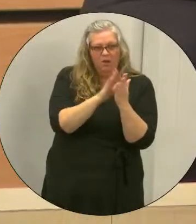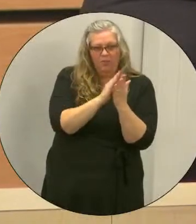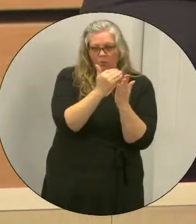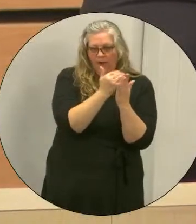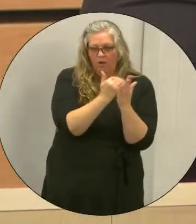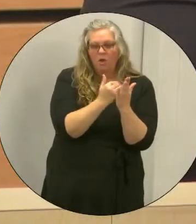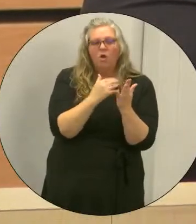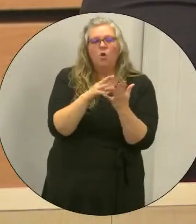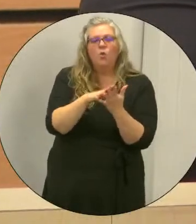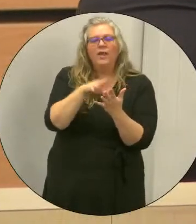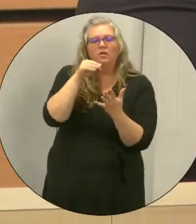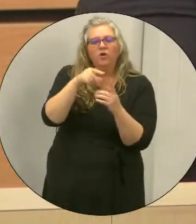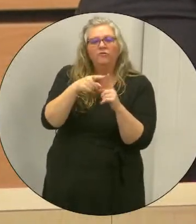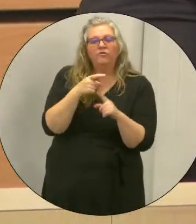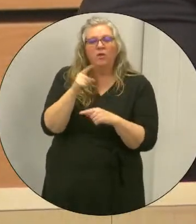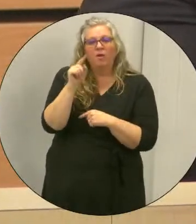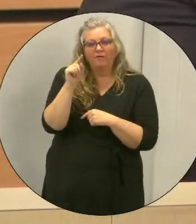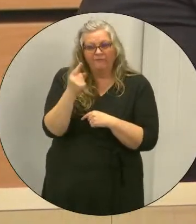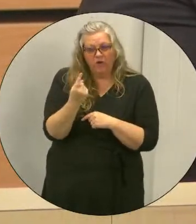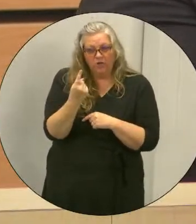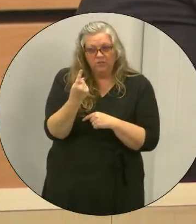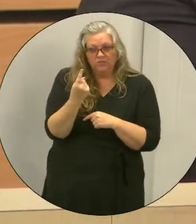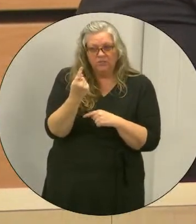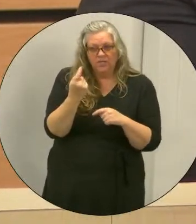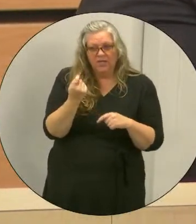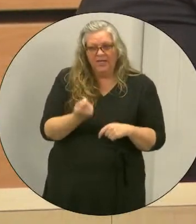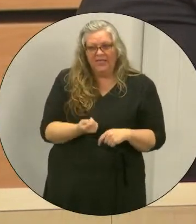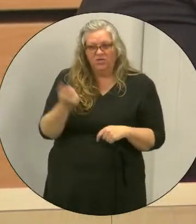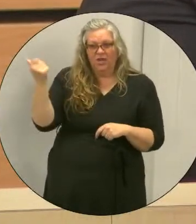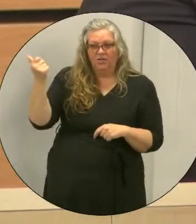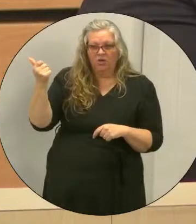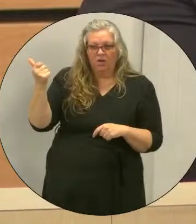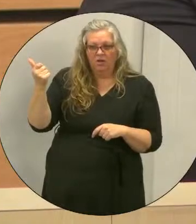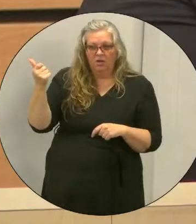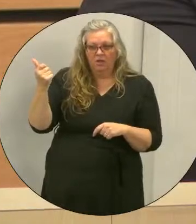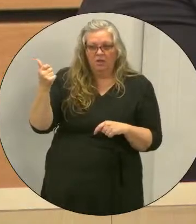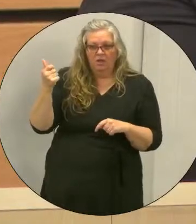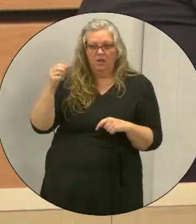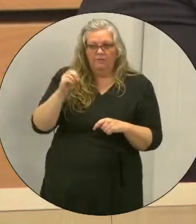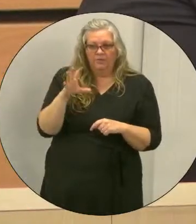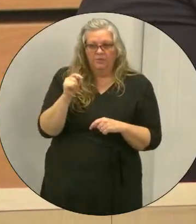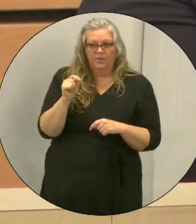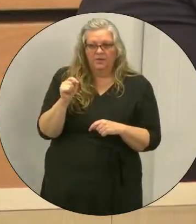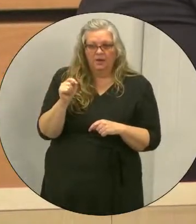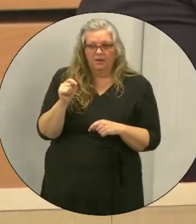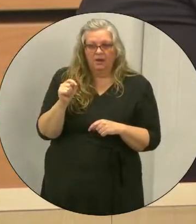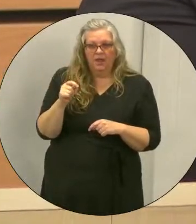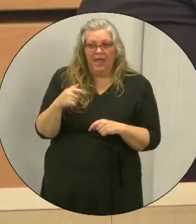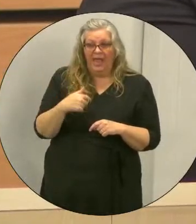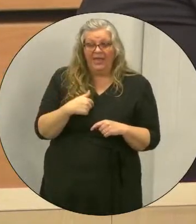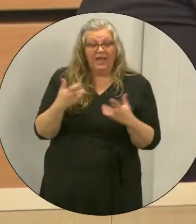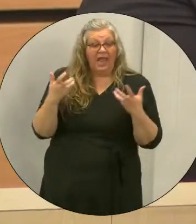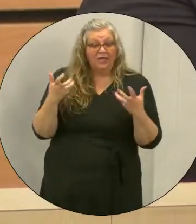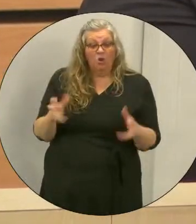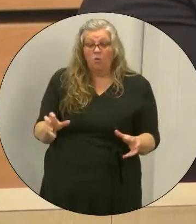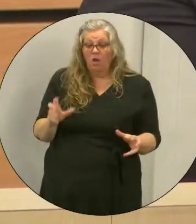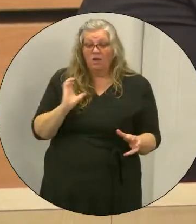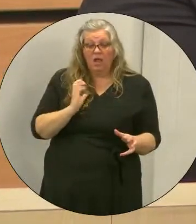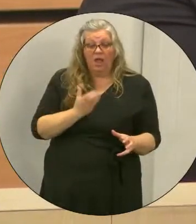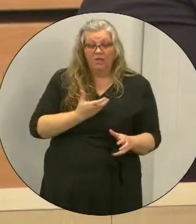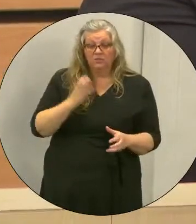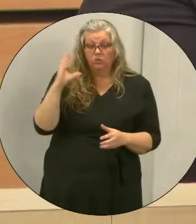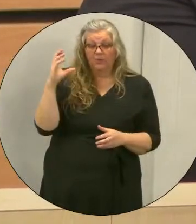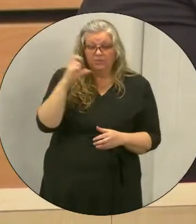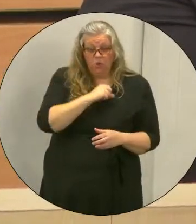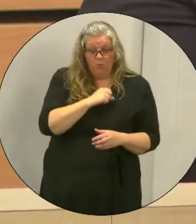learned some lessons from our first ejection of a previous superintendent, and I just do not want us to make any assumptions as we're